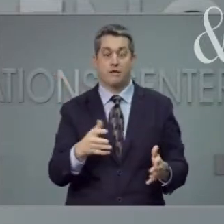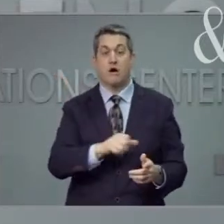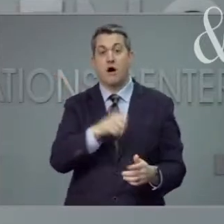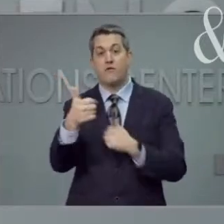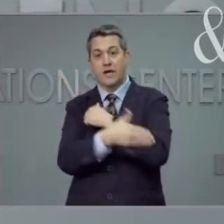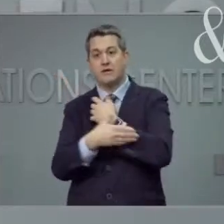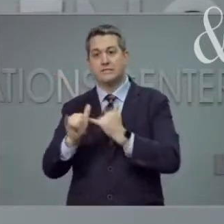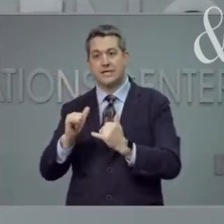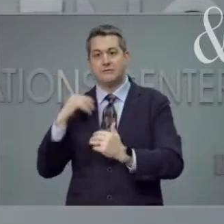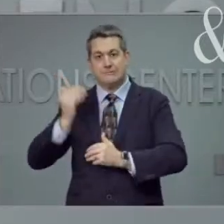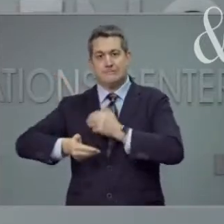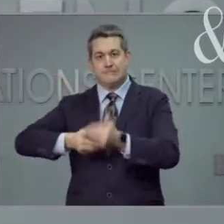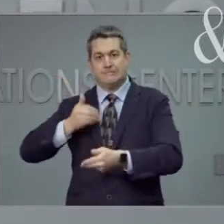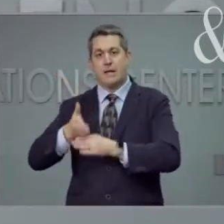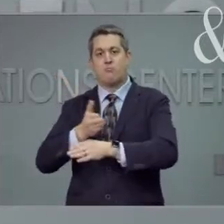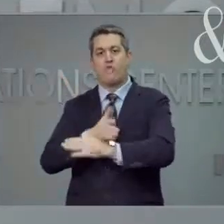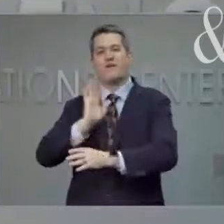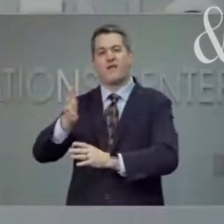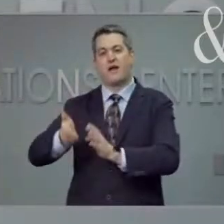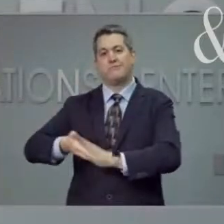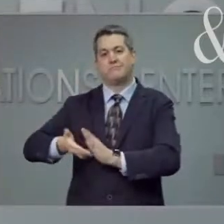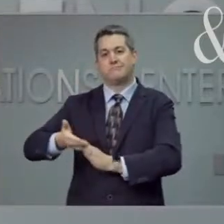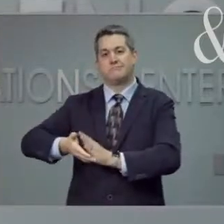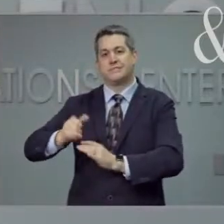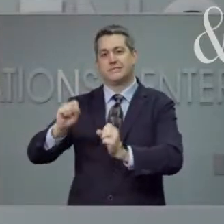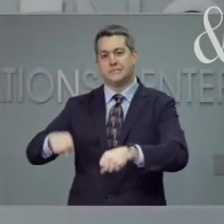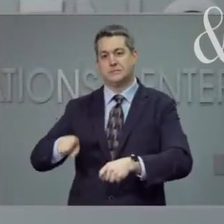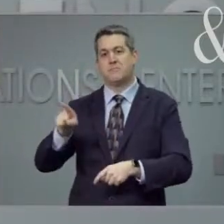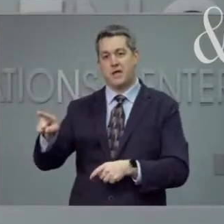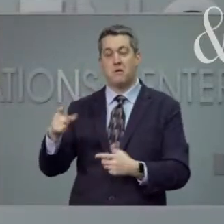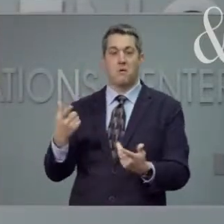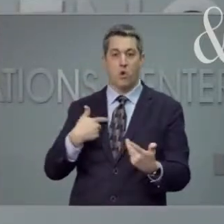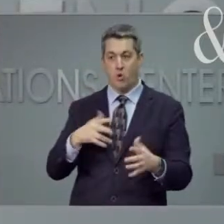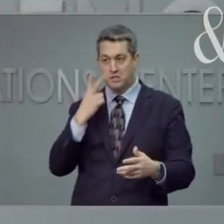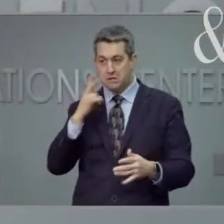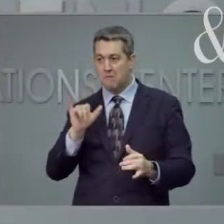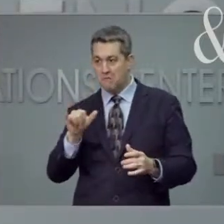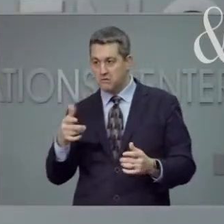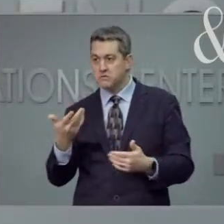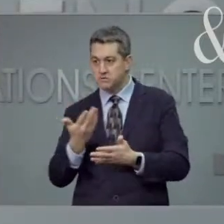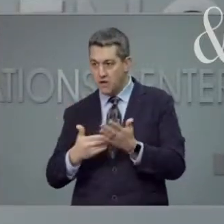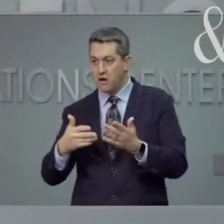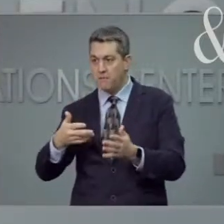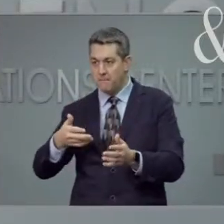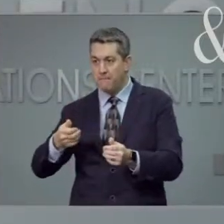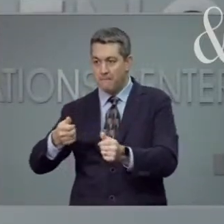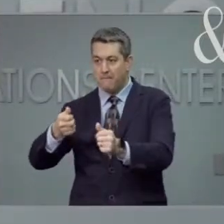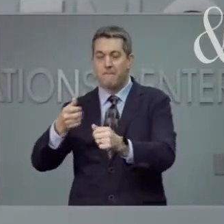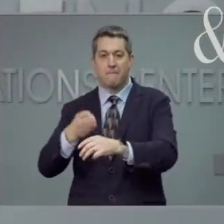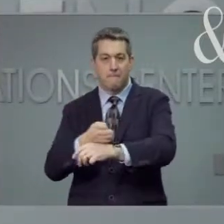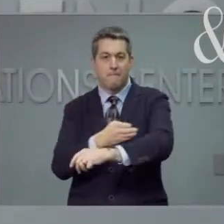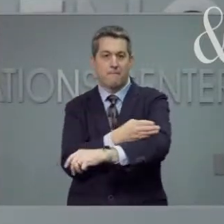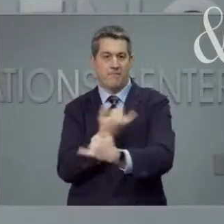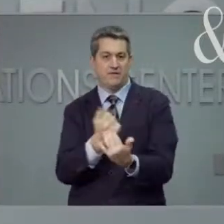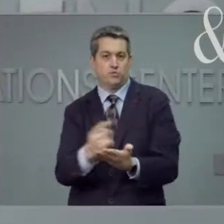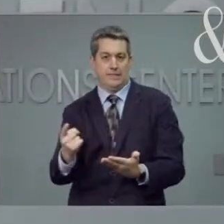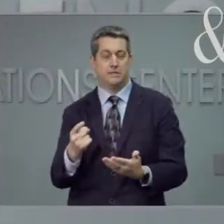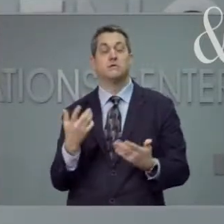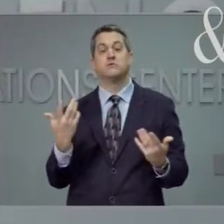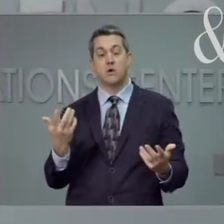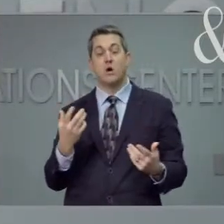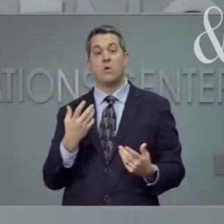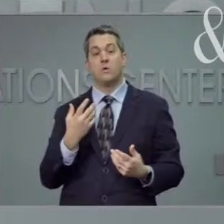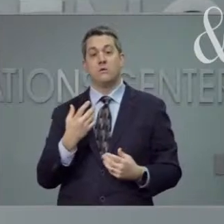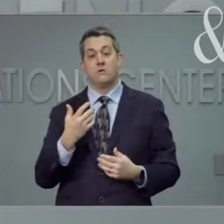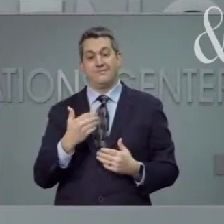still improving their operations. And we are already seeing that speed up over the course of this week. So as we head